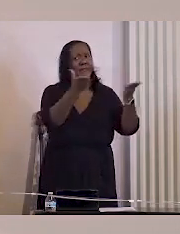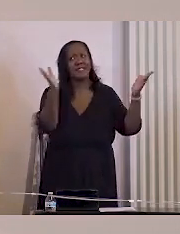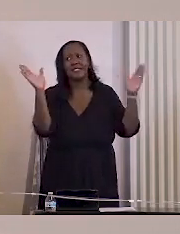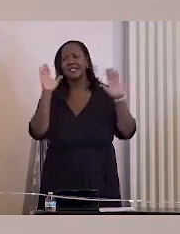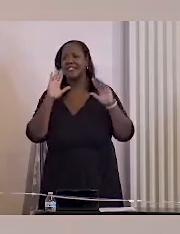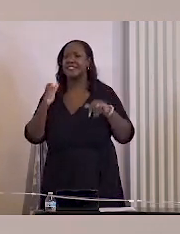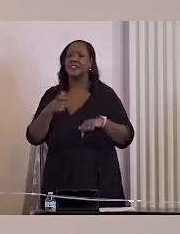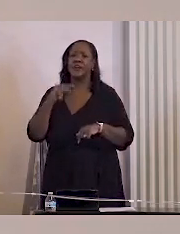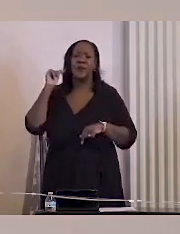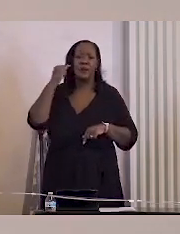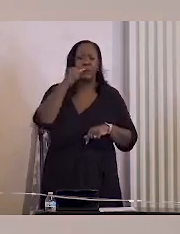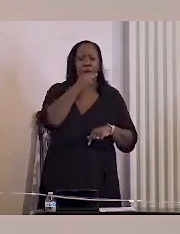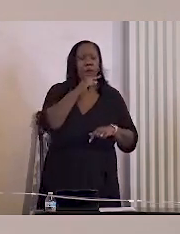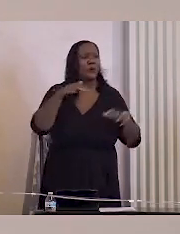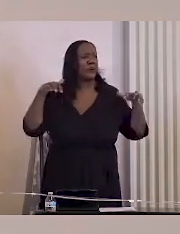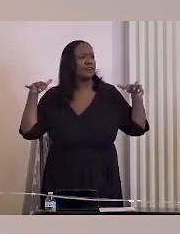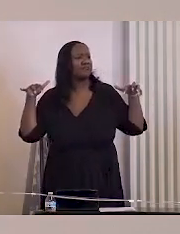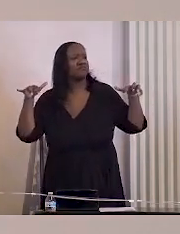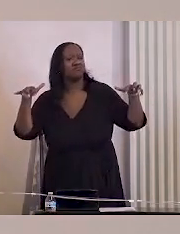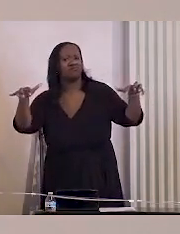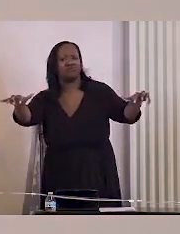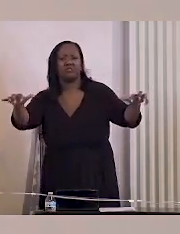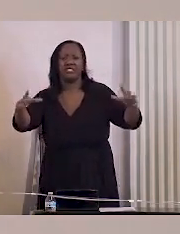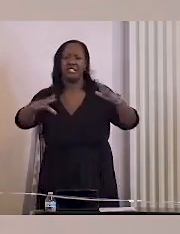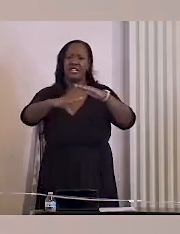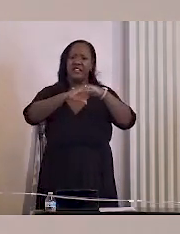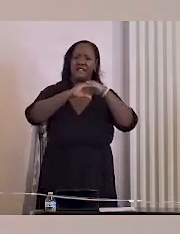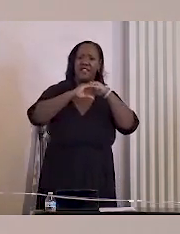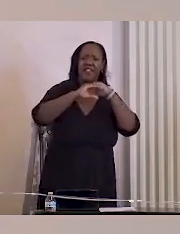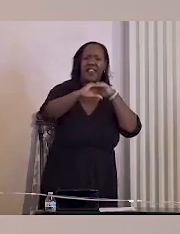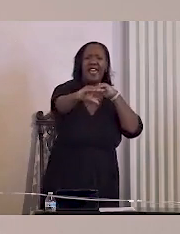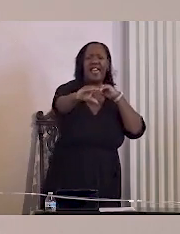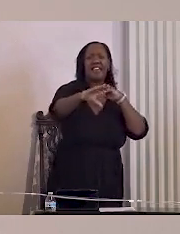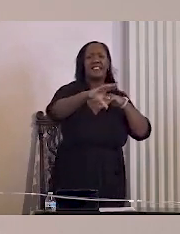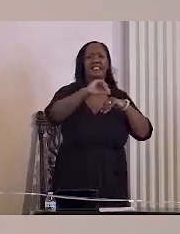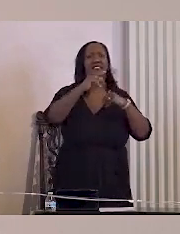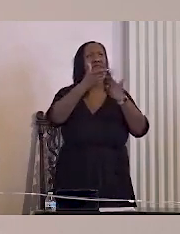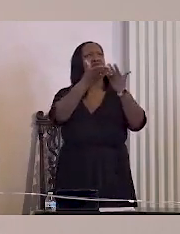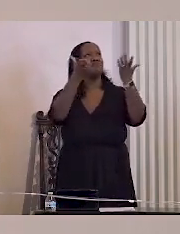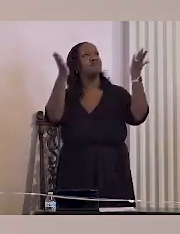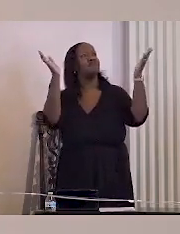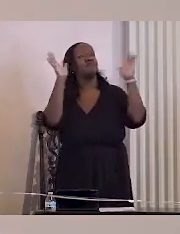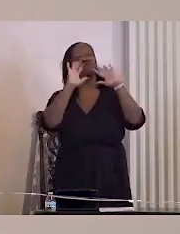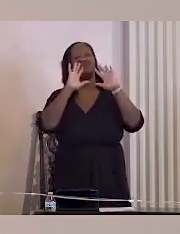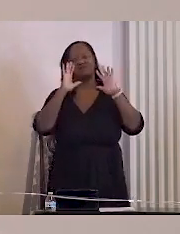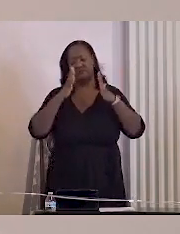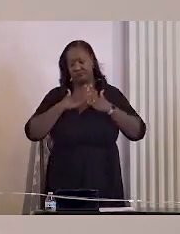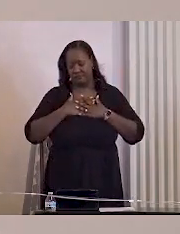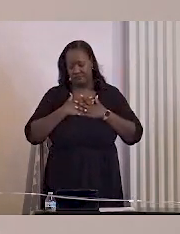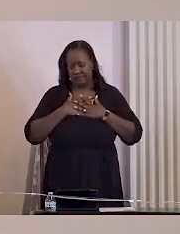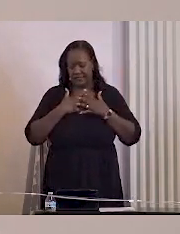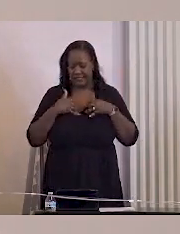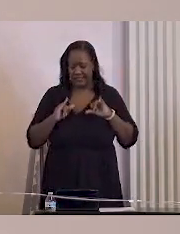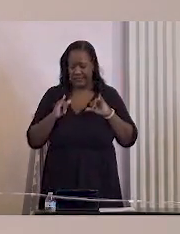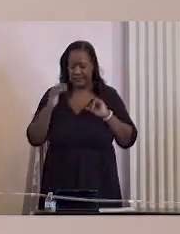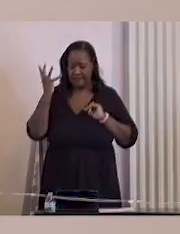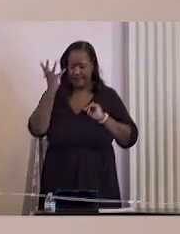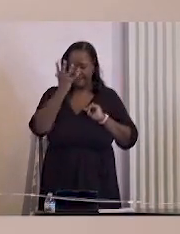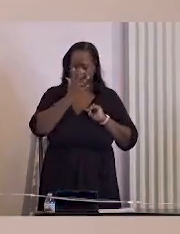by cornfields, and a flat landscape and a huge open sky is still my favorite outdoor vista.